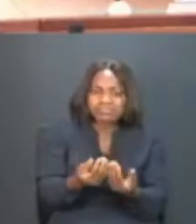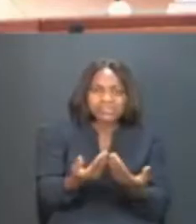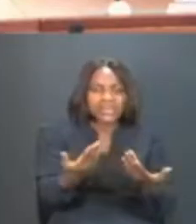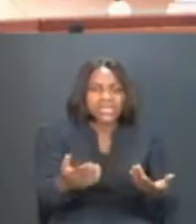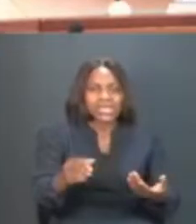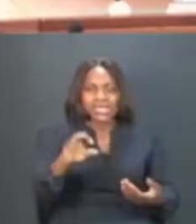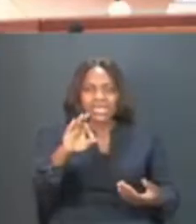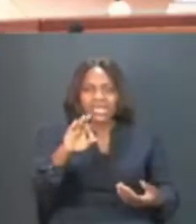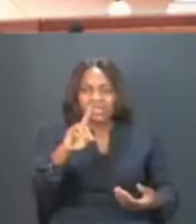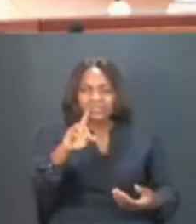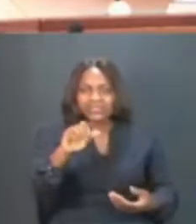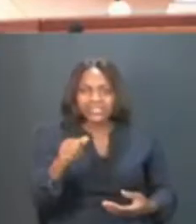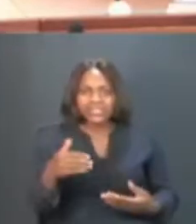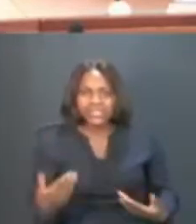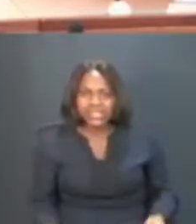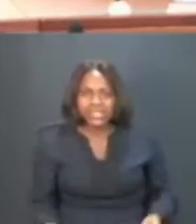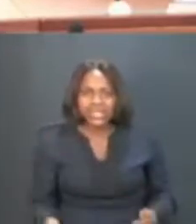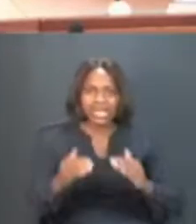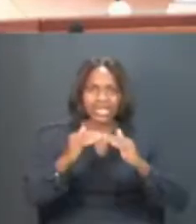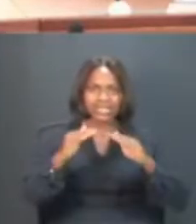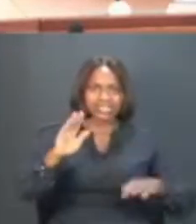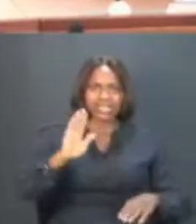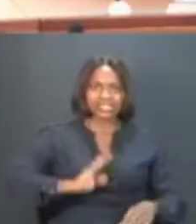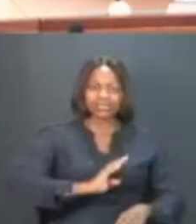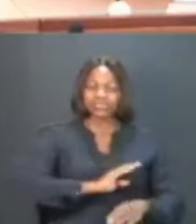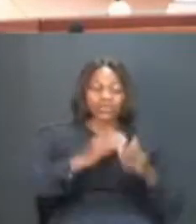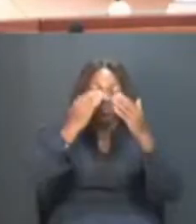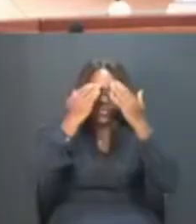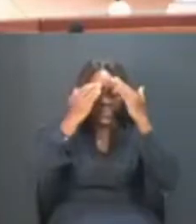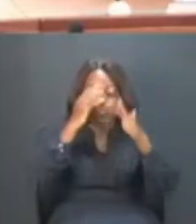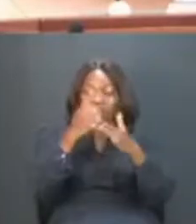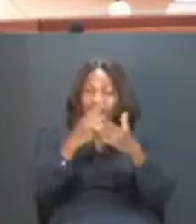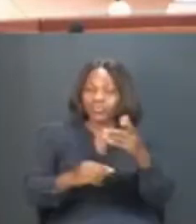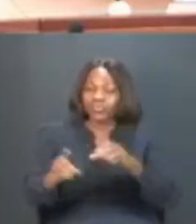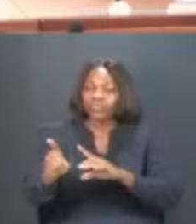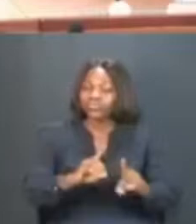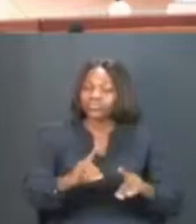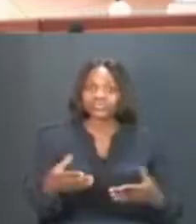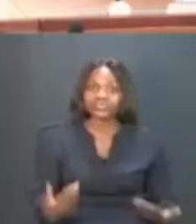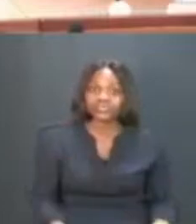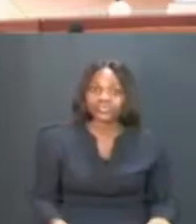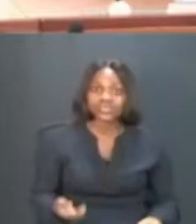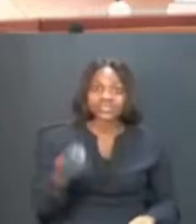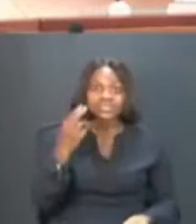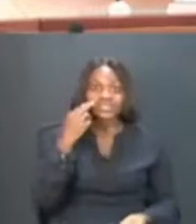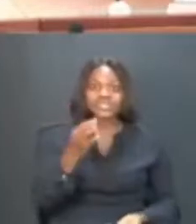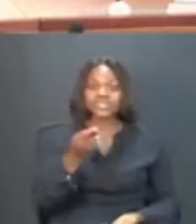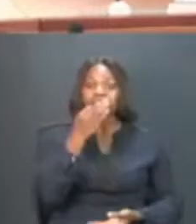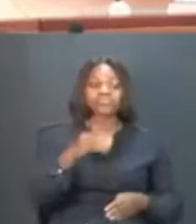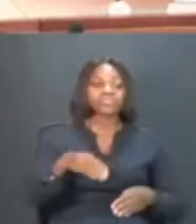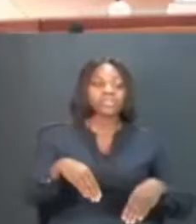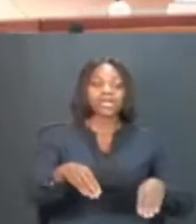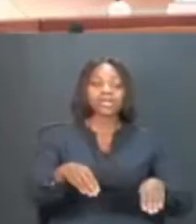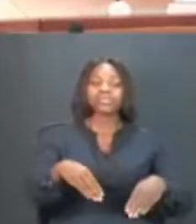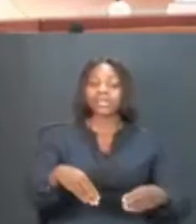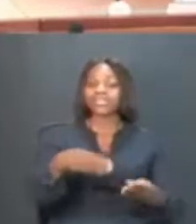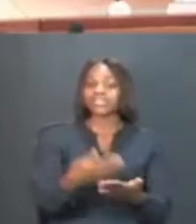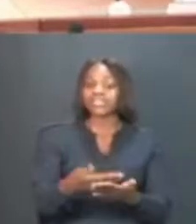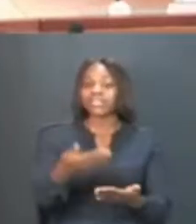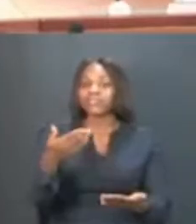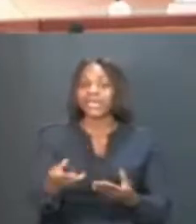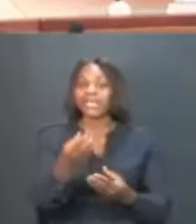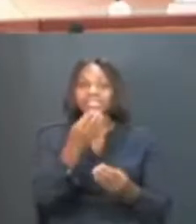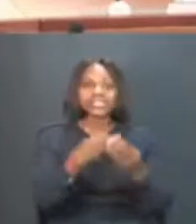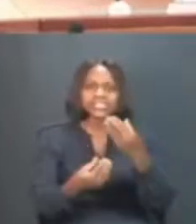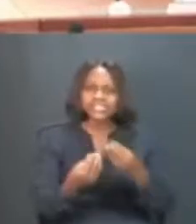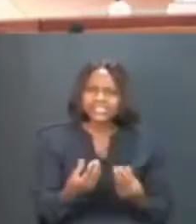FDA or the Standard Board. We don't know. All we see is food on the market. We are purchasing and